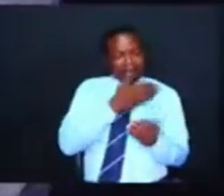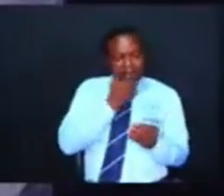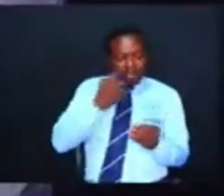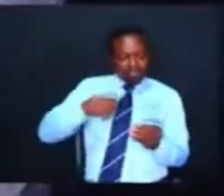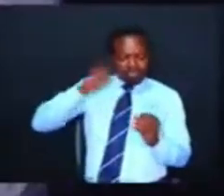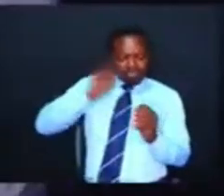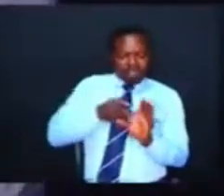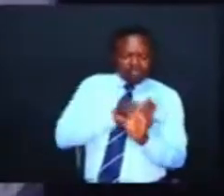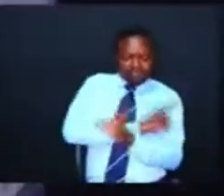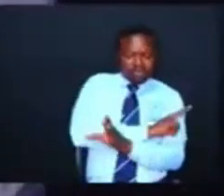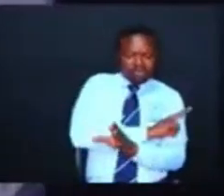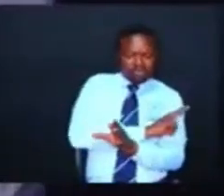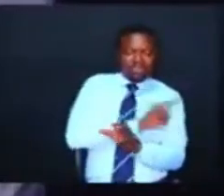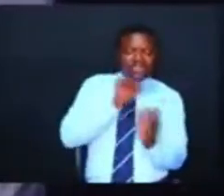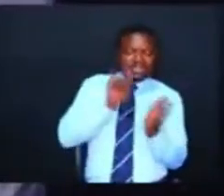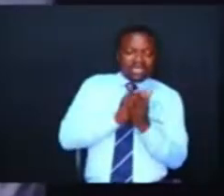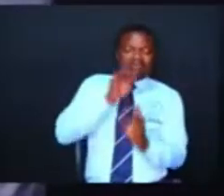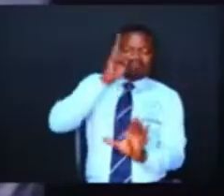cure. It is